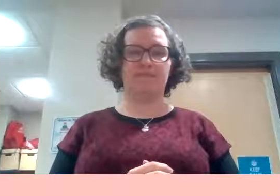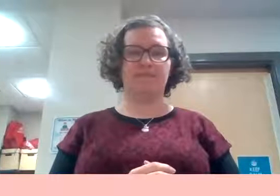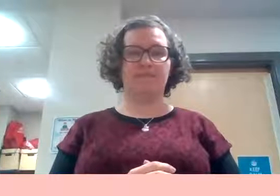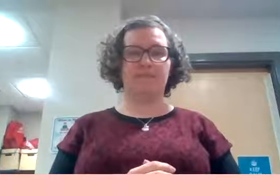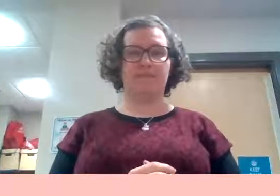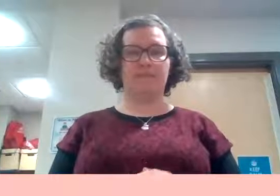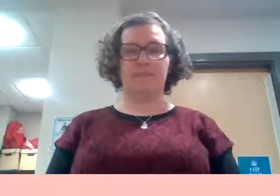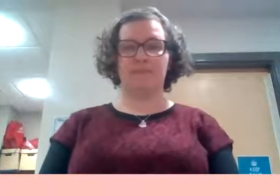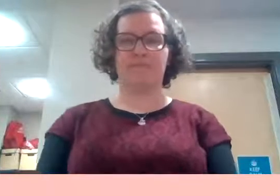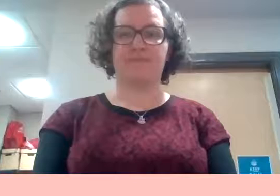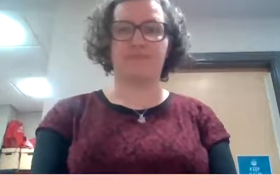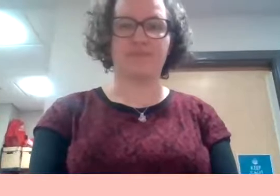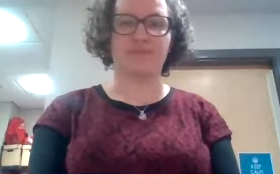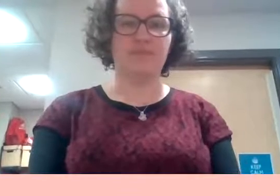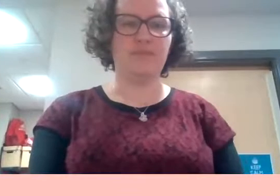said.